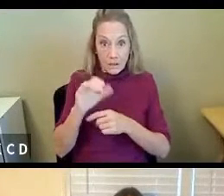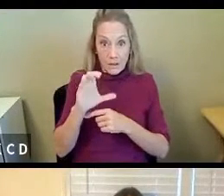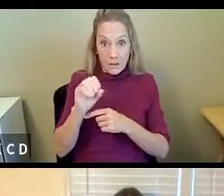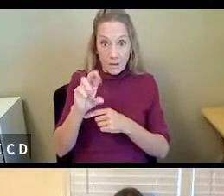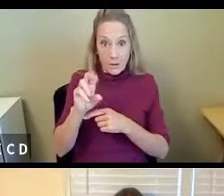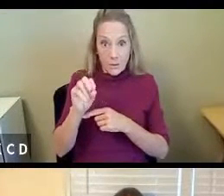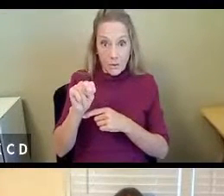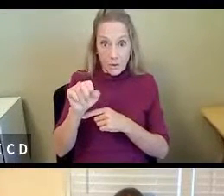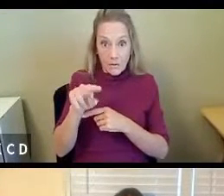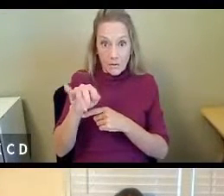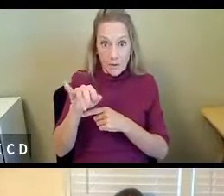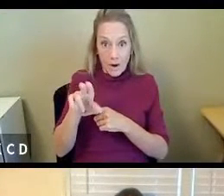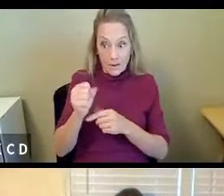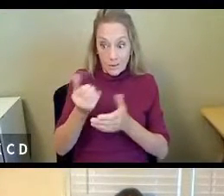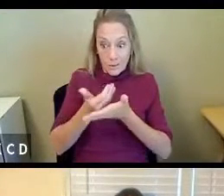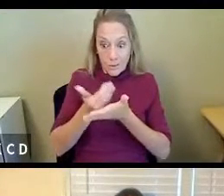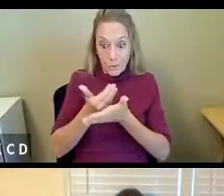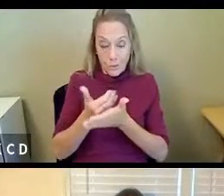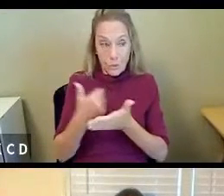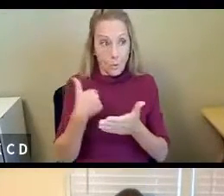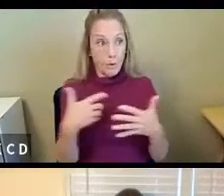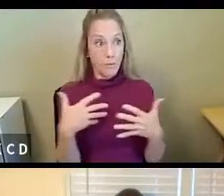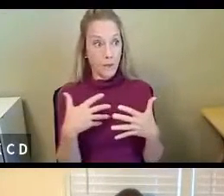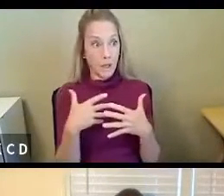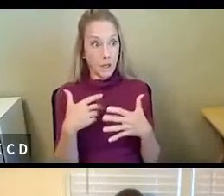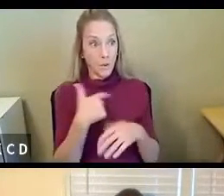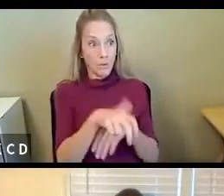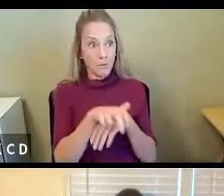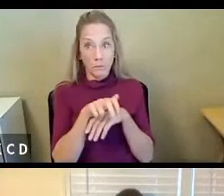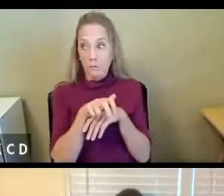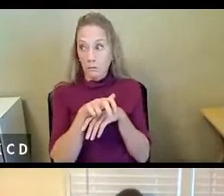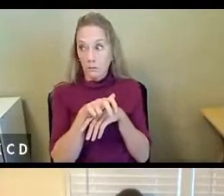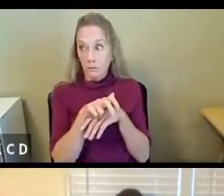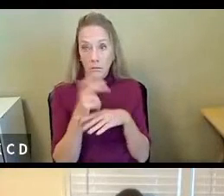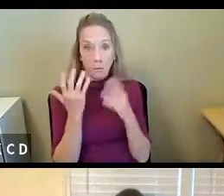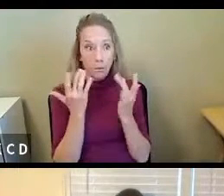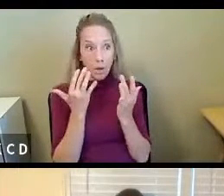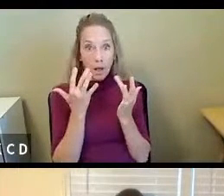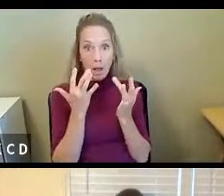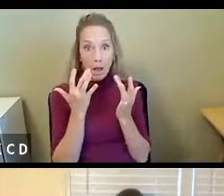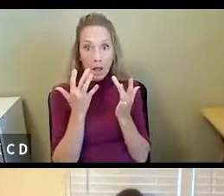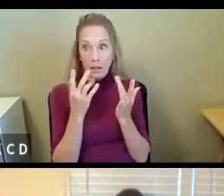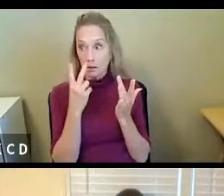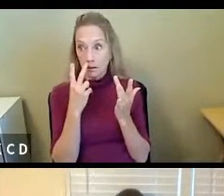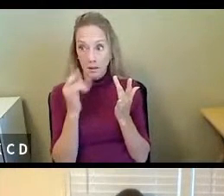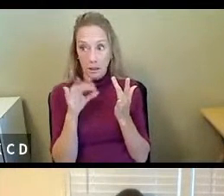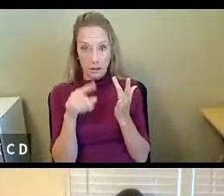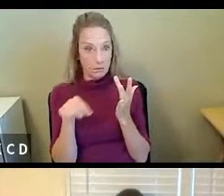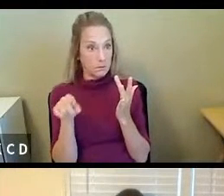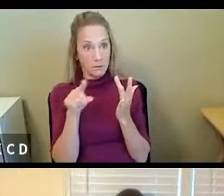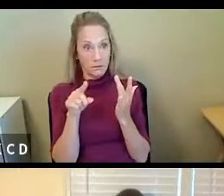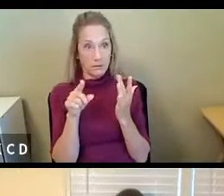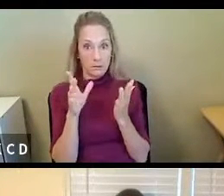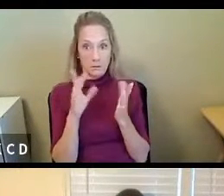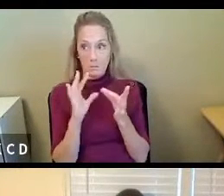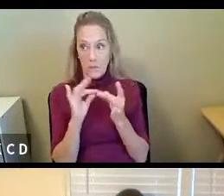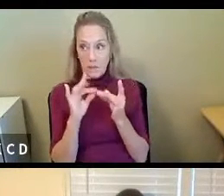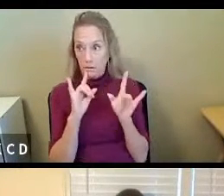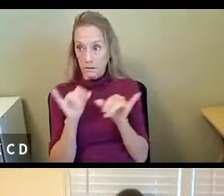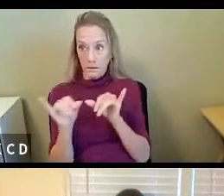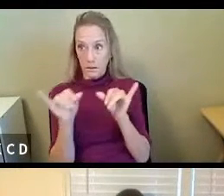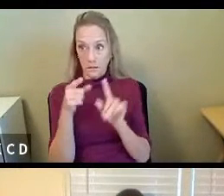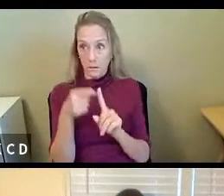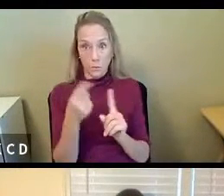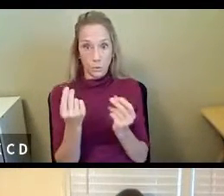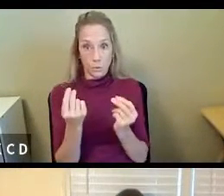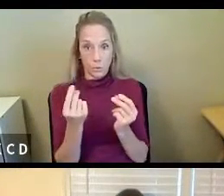new, fear of the unknown motivated us to lay low and be safe with a unified message of flatten the curve. Since then,